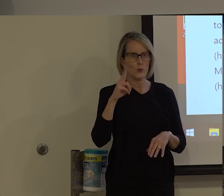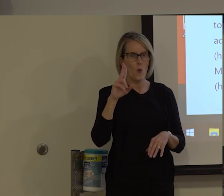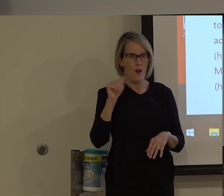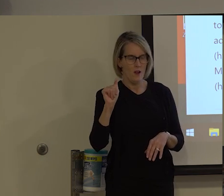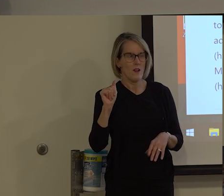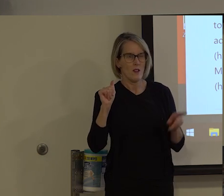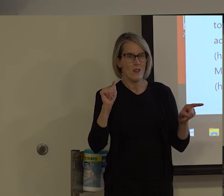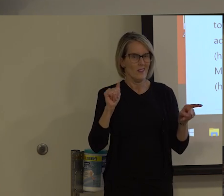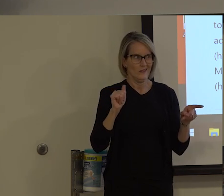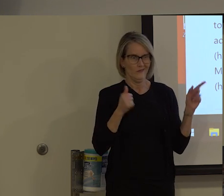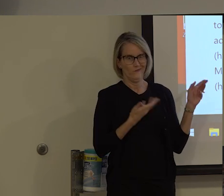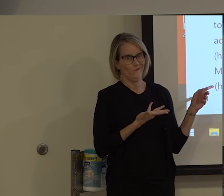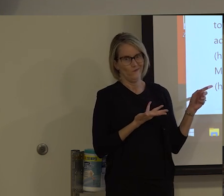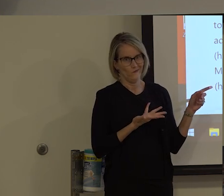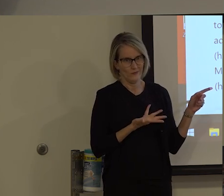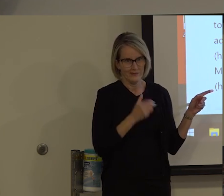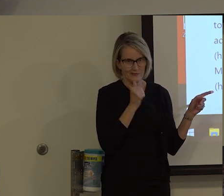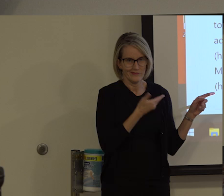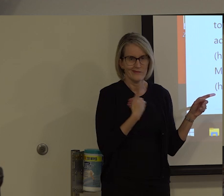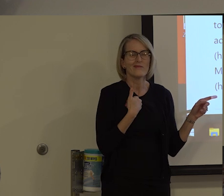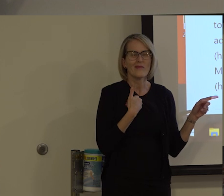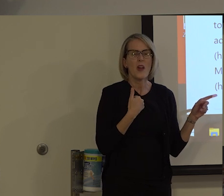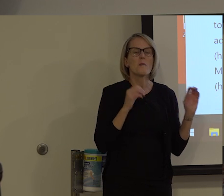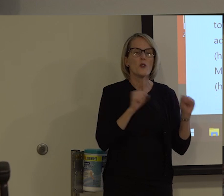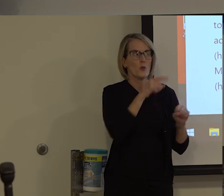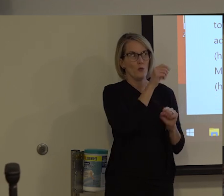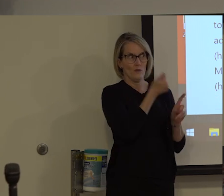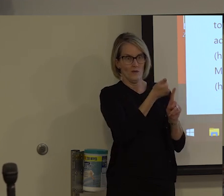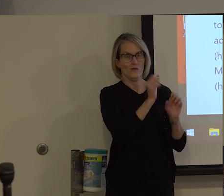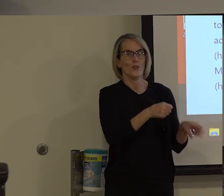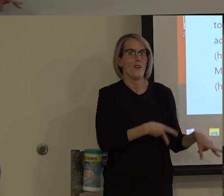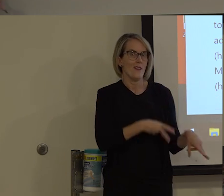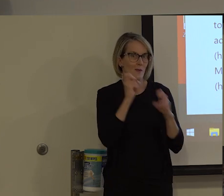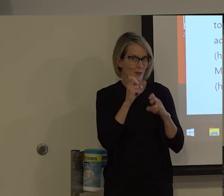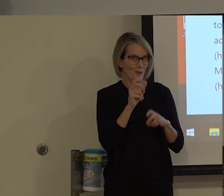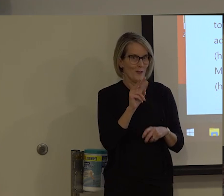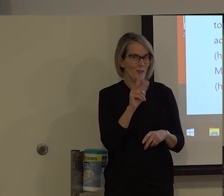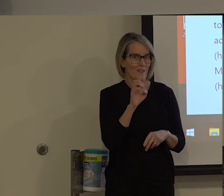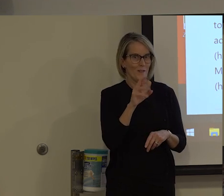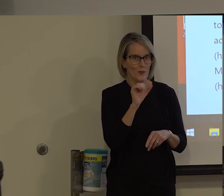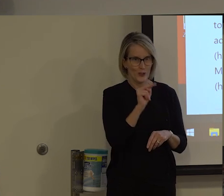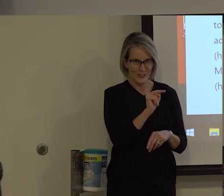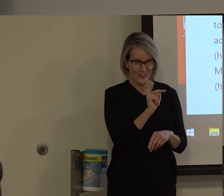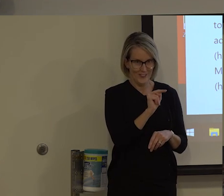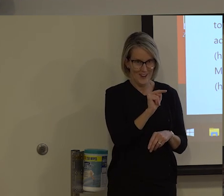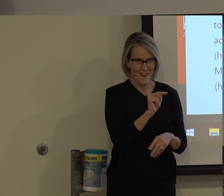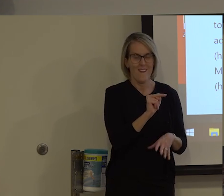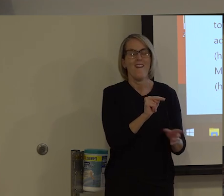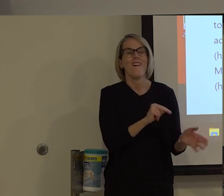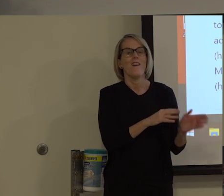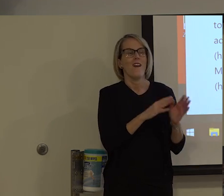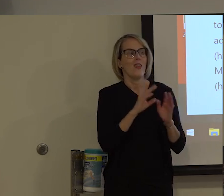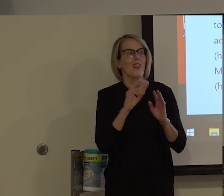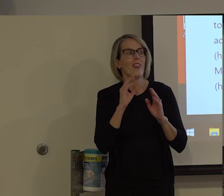for all of your content type, you could upload a version in Quechua, and then when you share that, there's a setting to change the